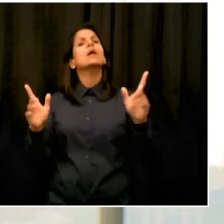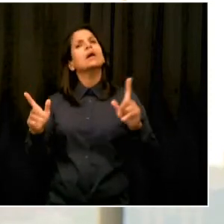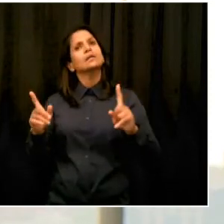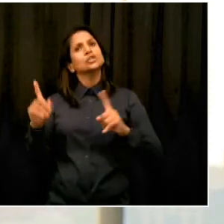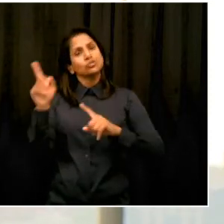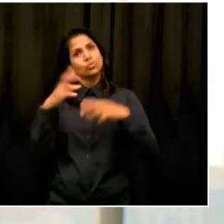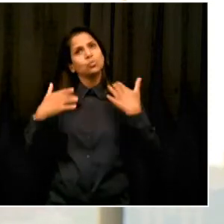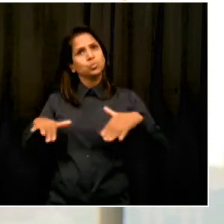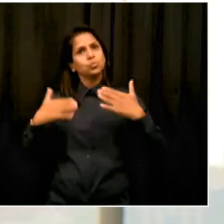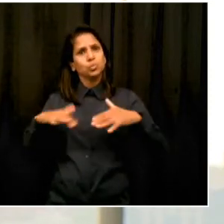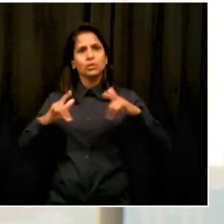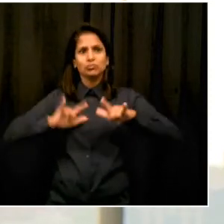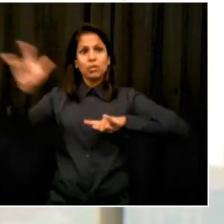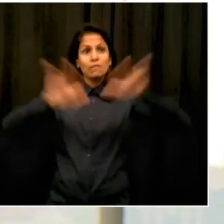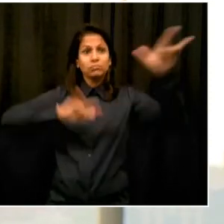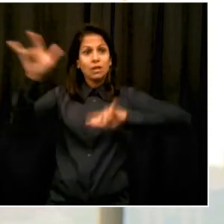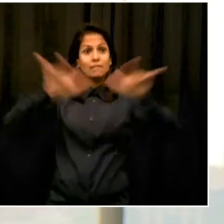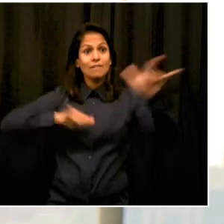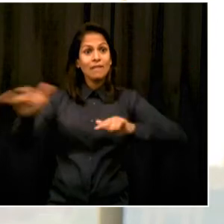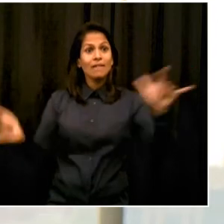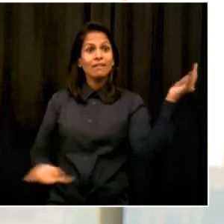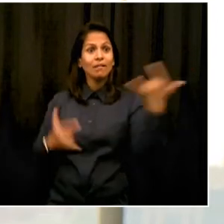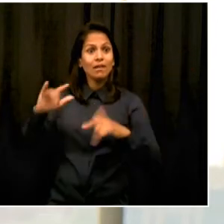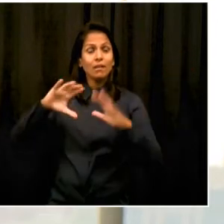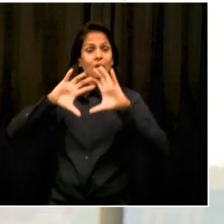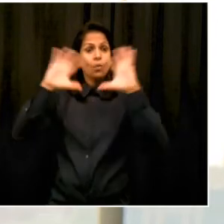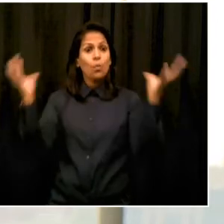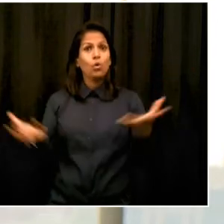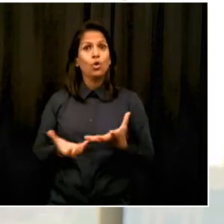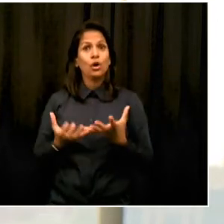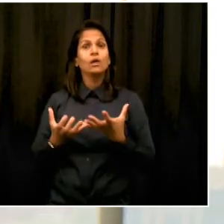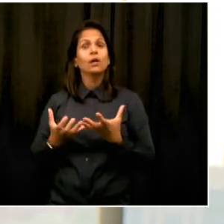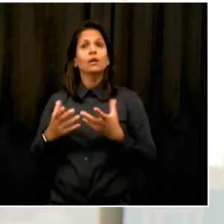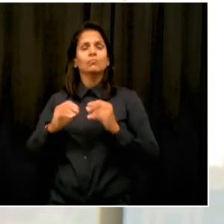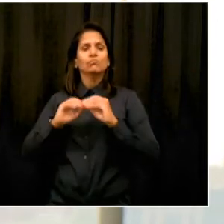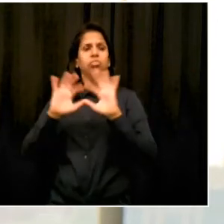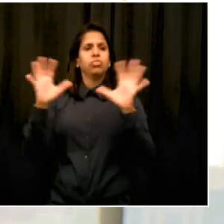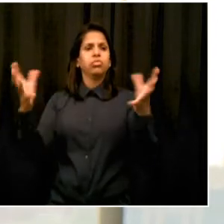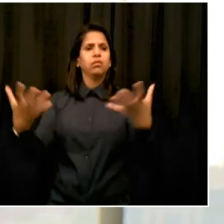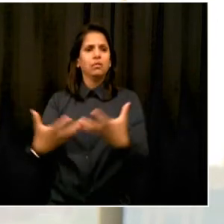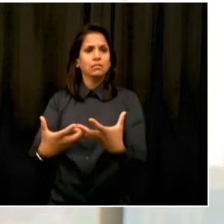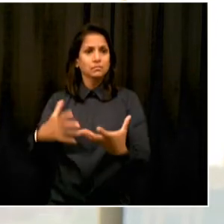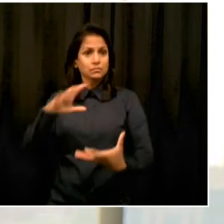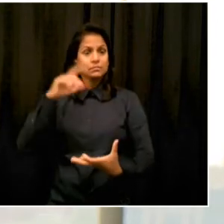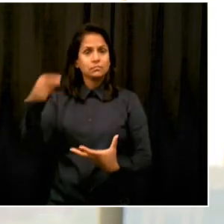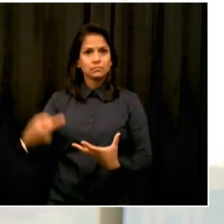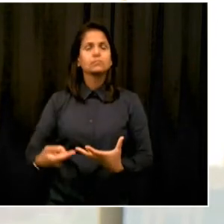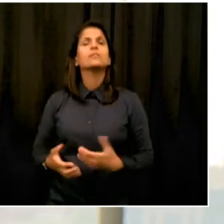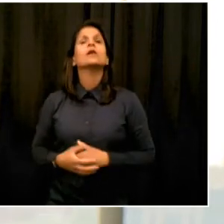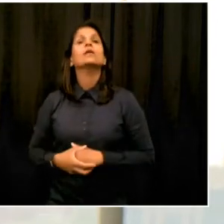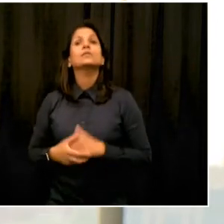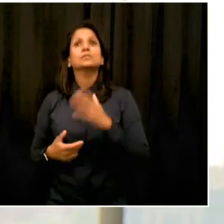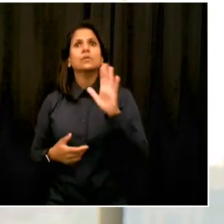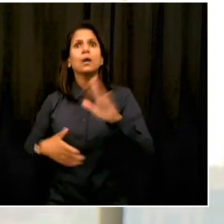And when you speak with someone of Dr. Varma's experience, it can be sobering, it can be